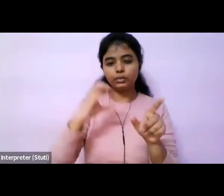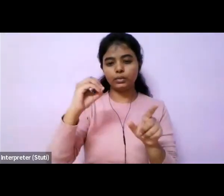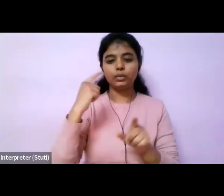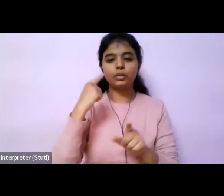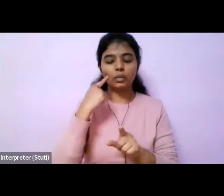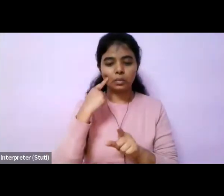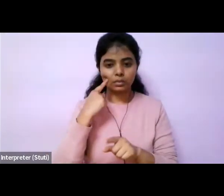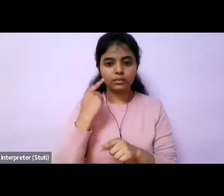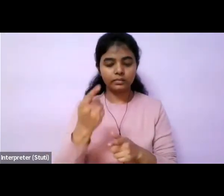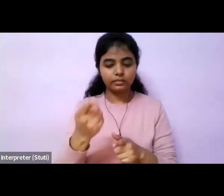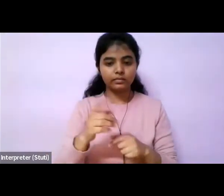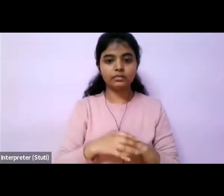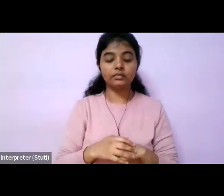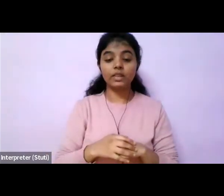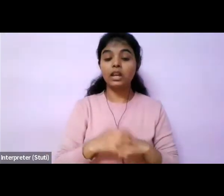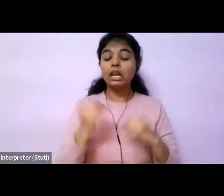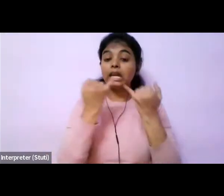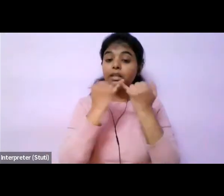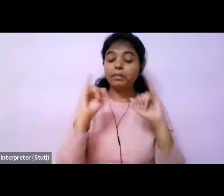independent art educator